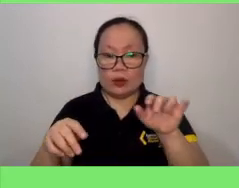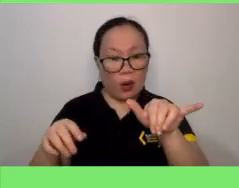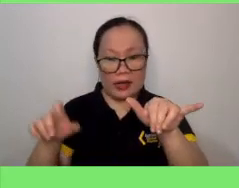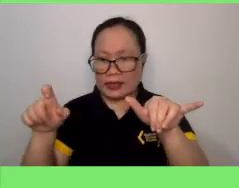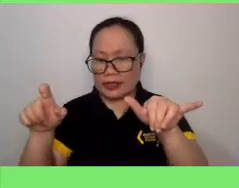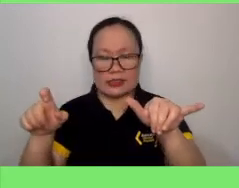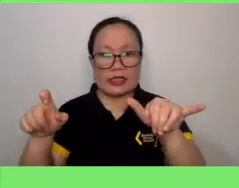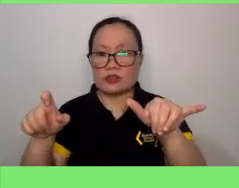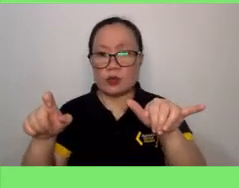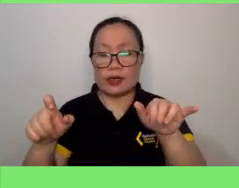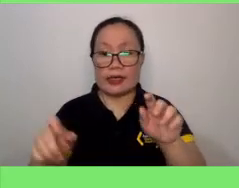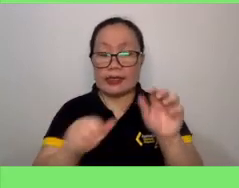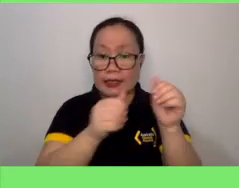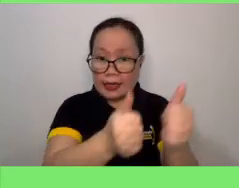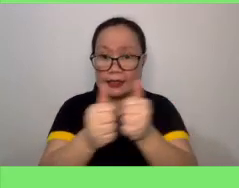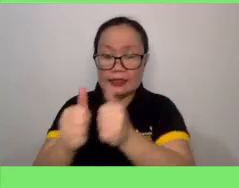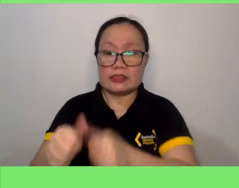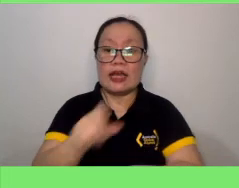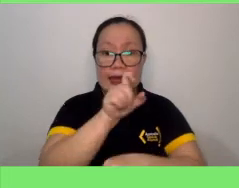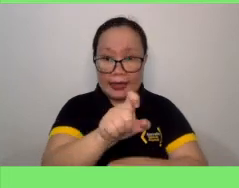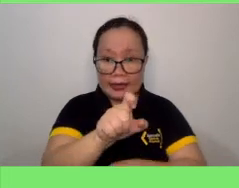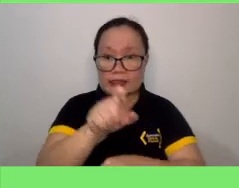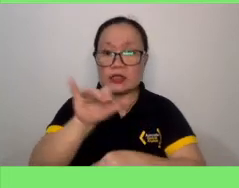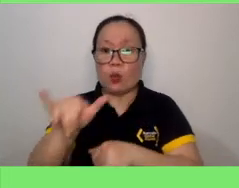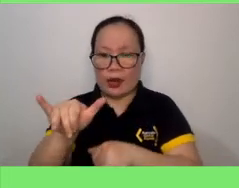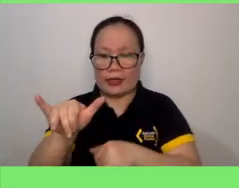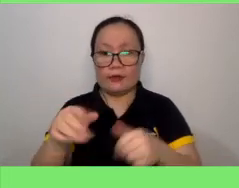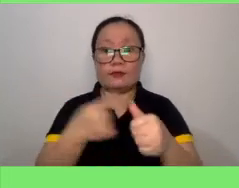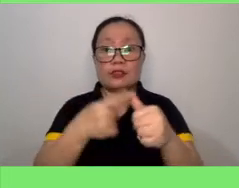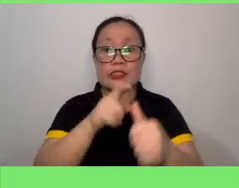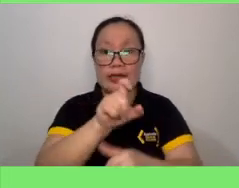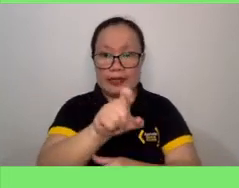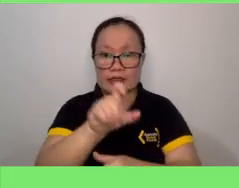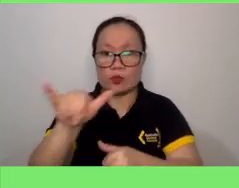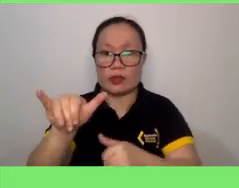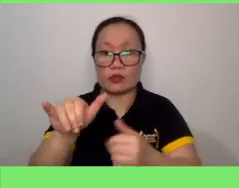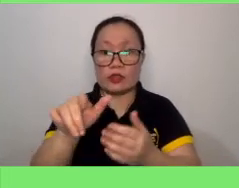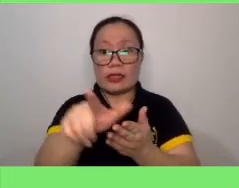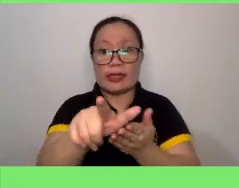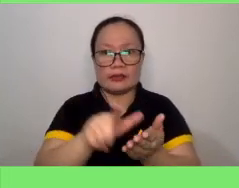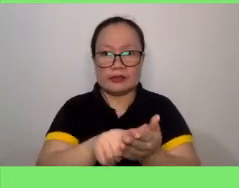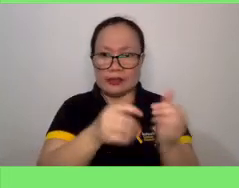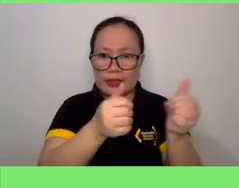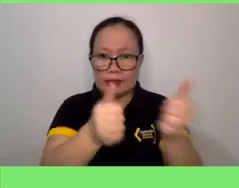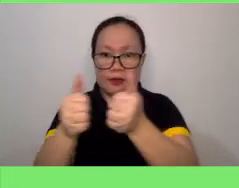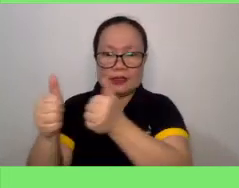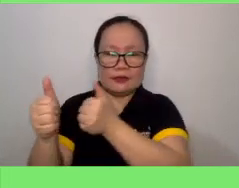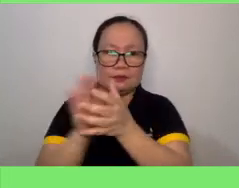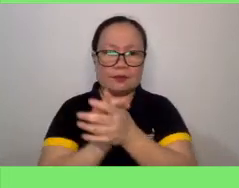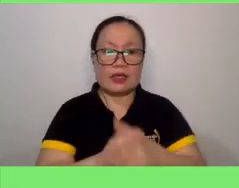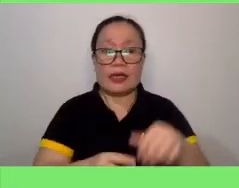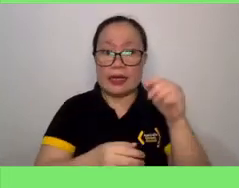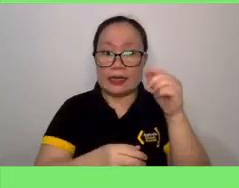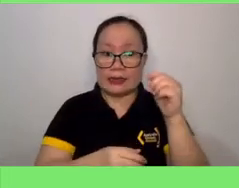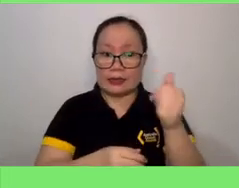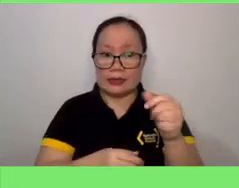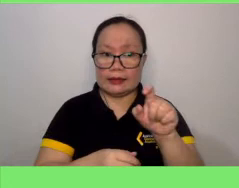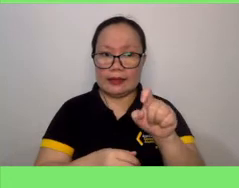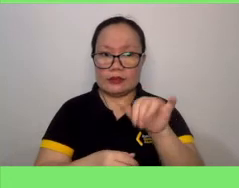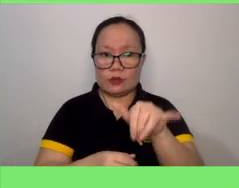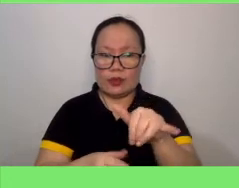And then, 5y times negative 3. So, this is negative 15y. So, in